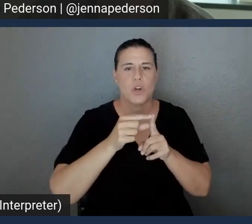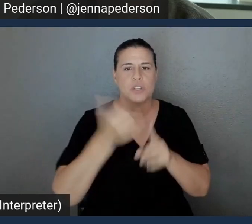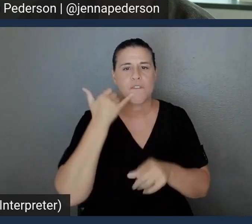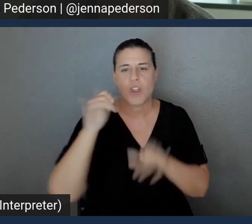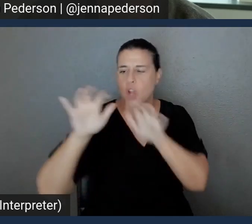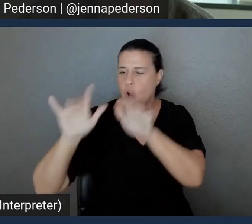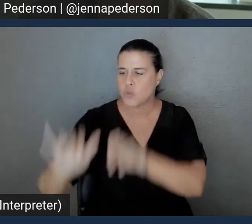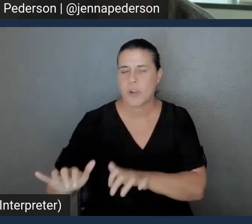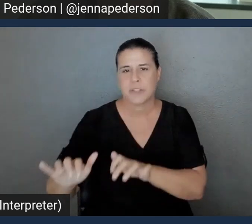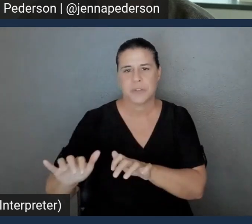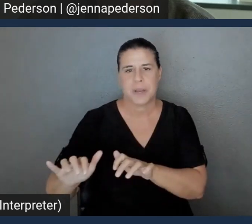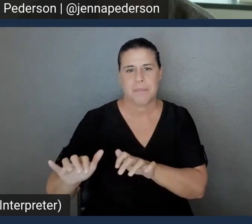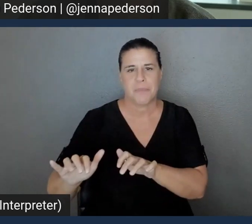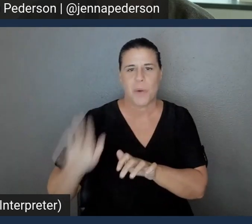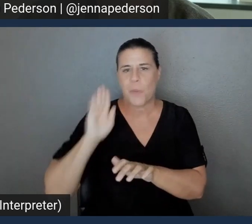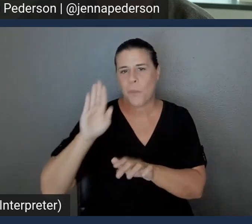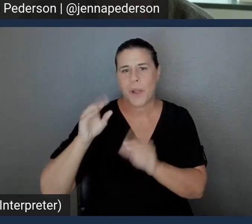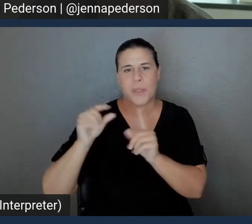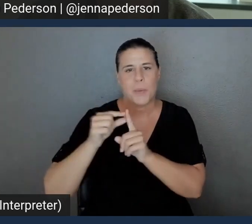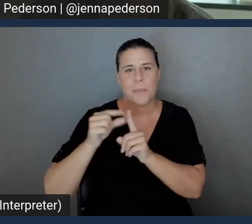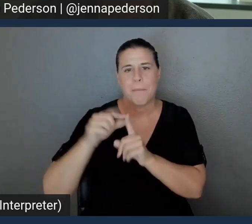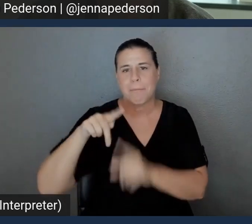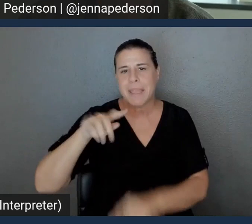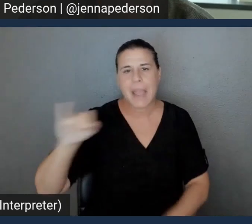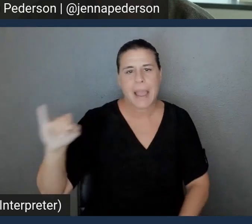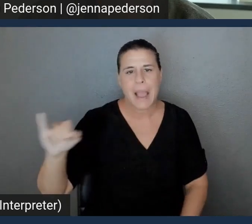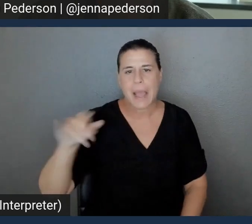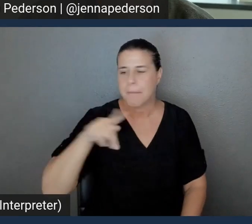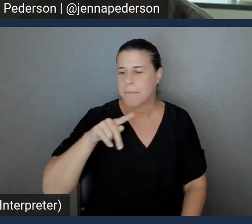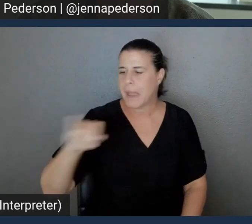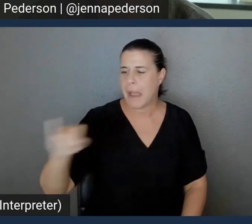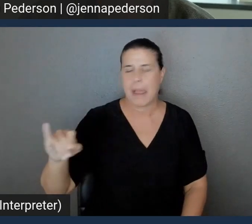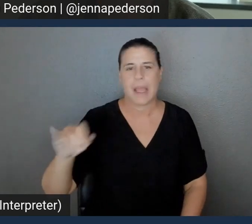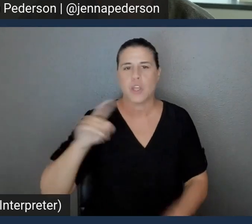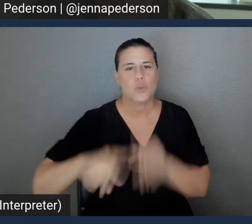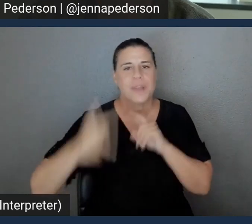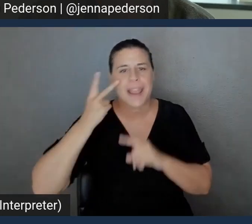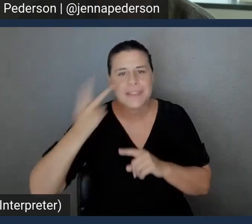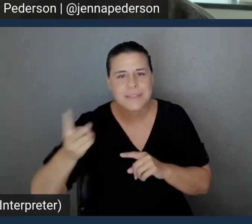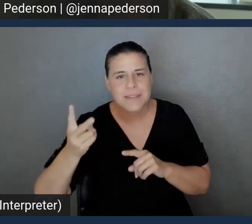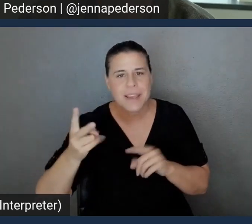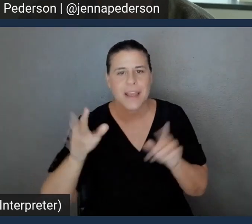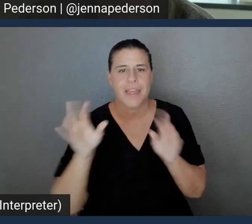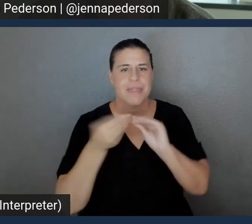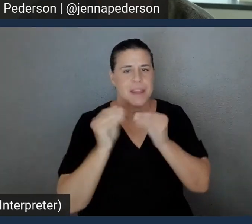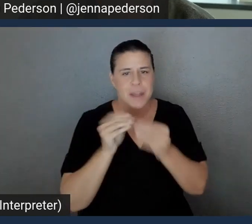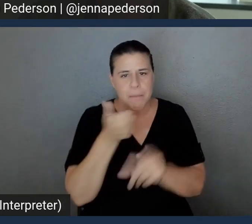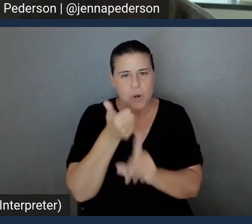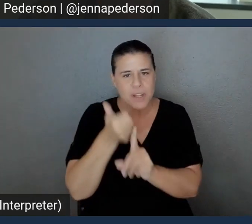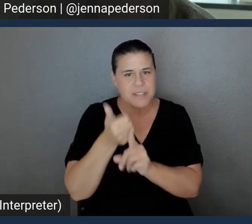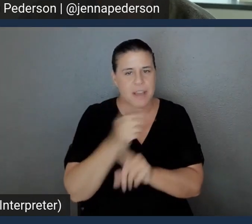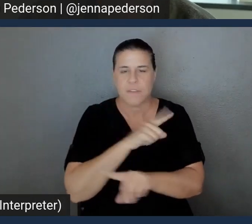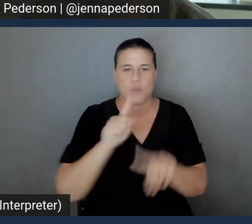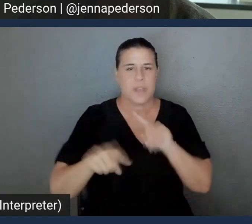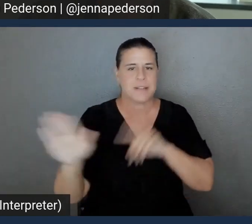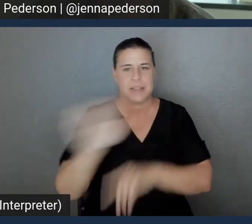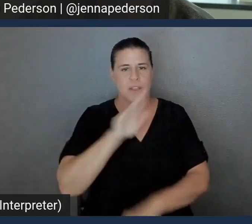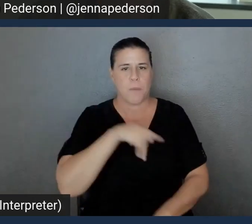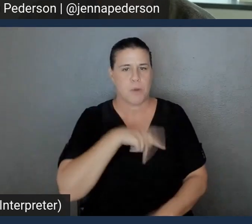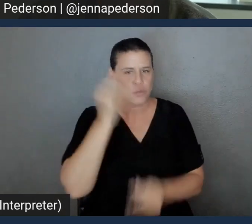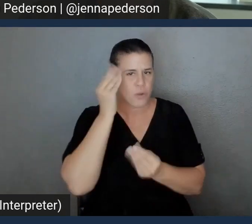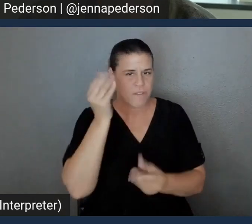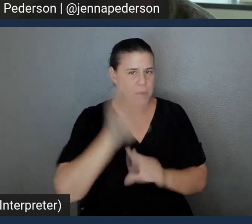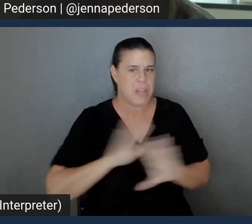with with the word PII. So you can't actually see what was said at that point in time. And the